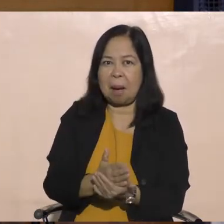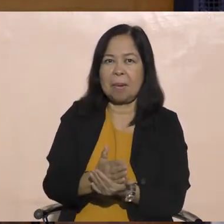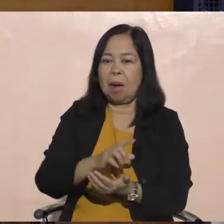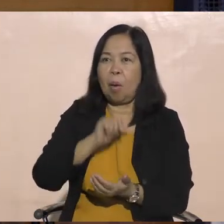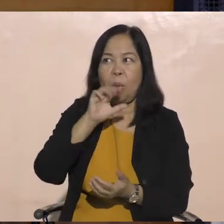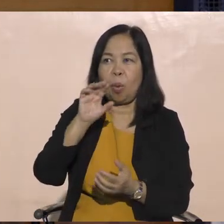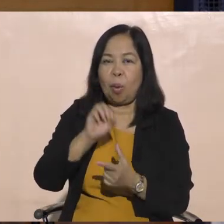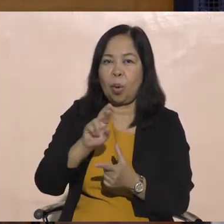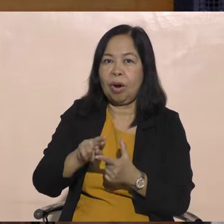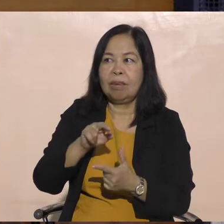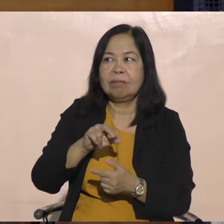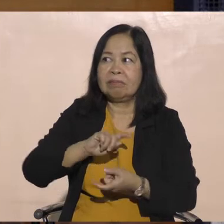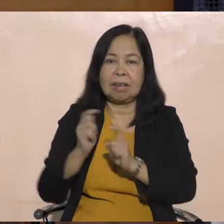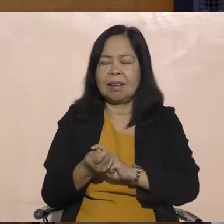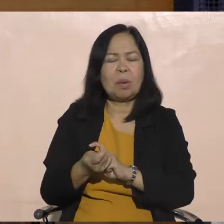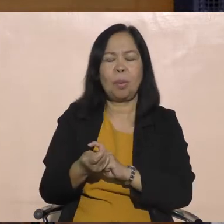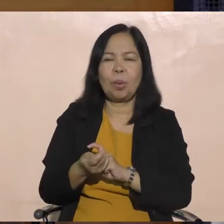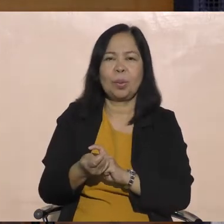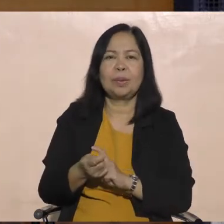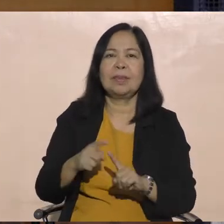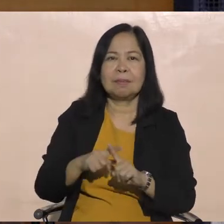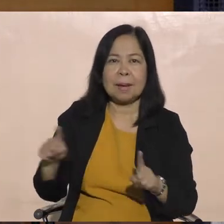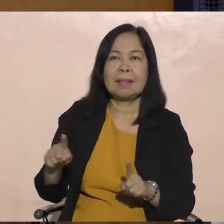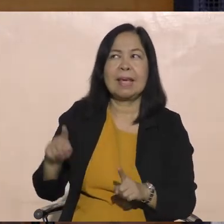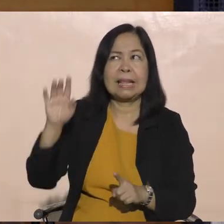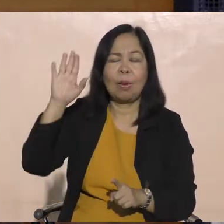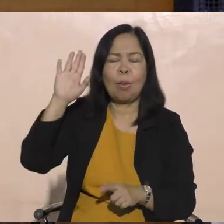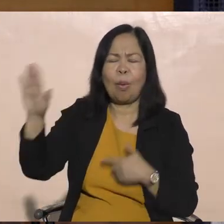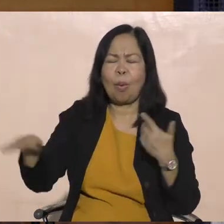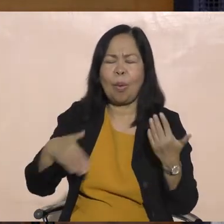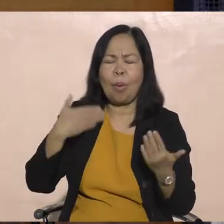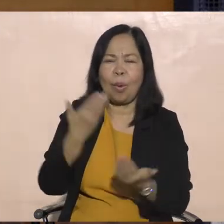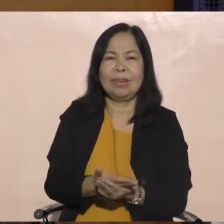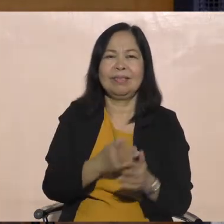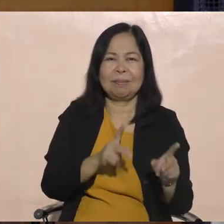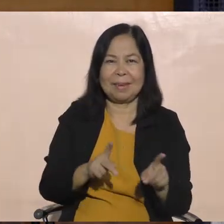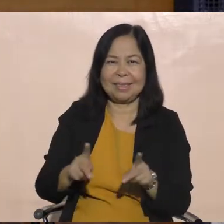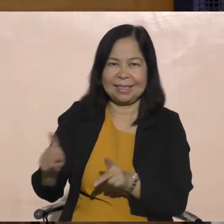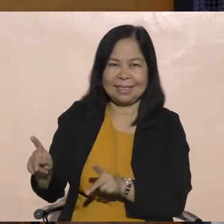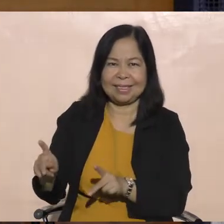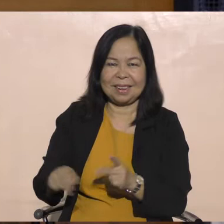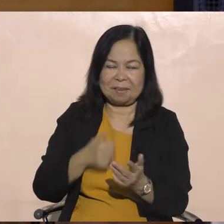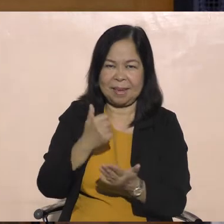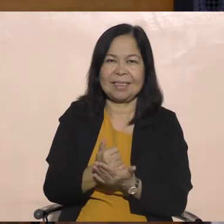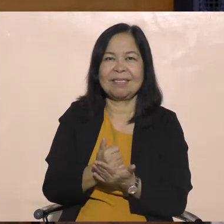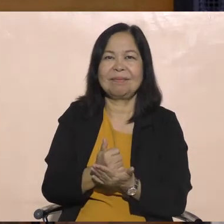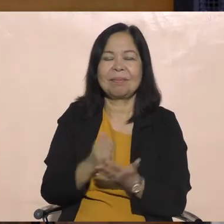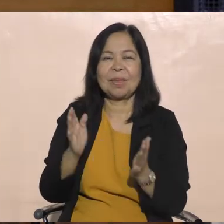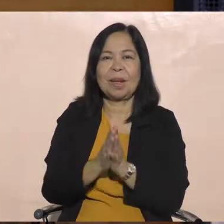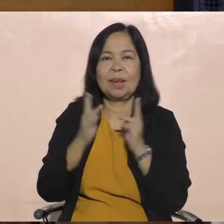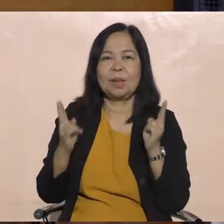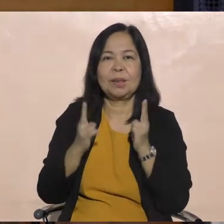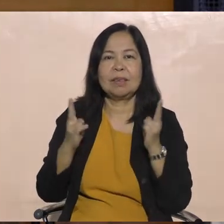Wala na otro ang plano sa Ginoo, mga kaigsoonan. In fact, that's His whole plan. Hallelujah, amen. Dalahigo ng